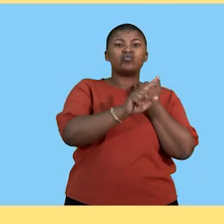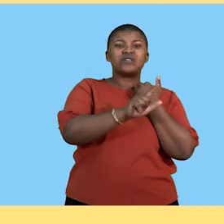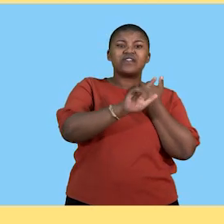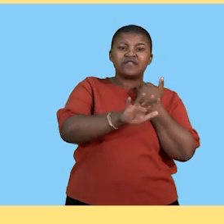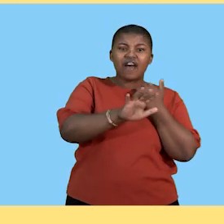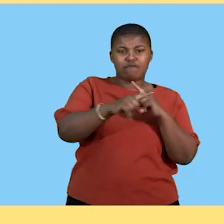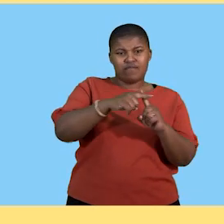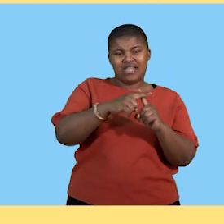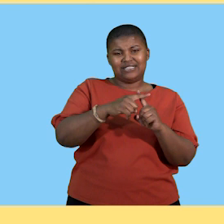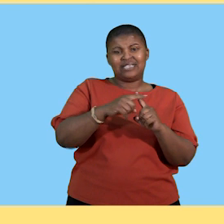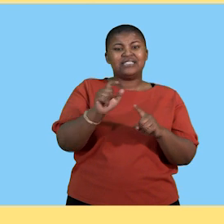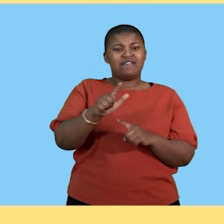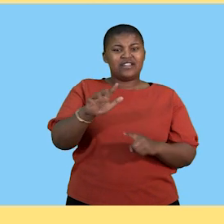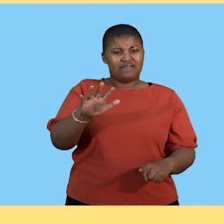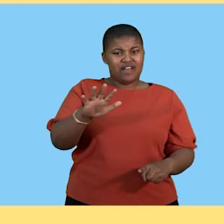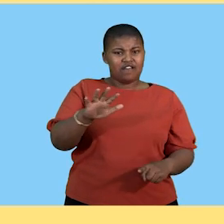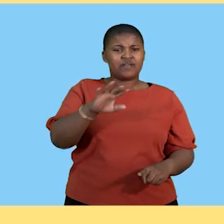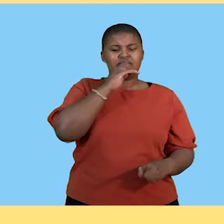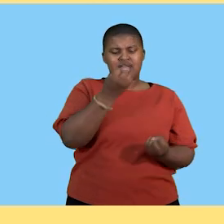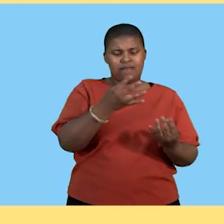plus 75 gives you